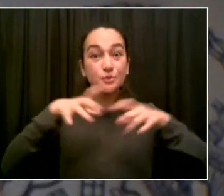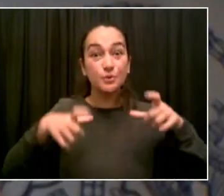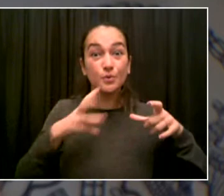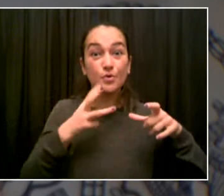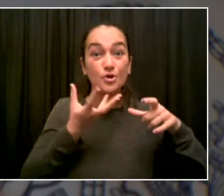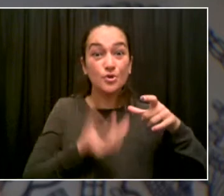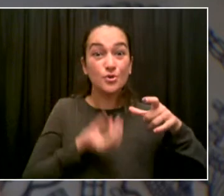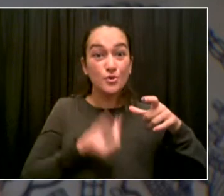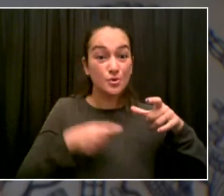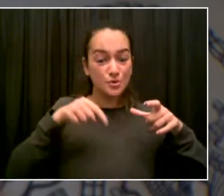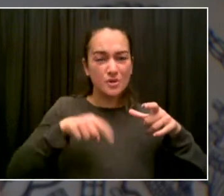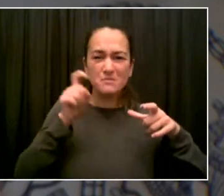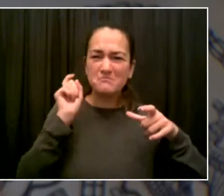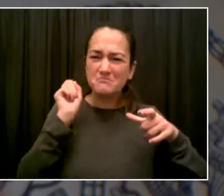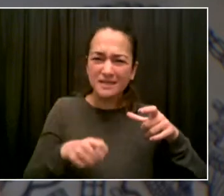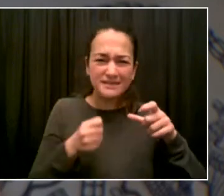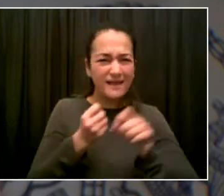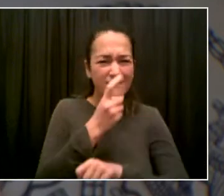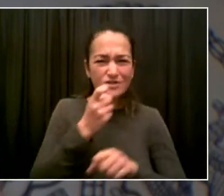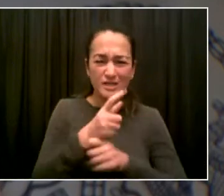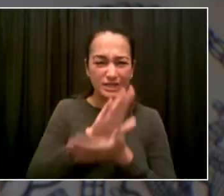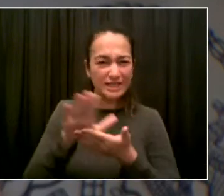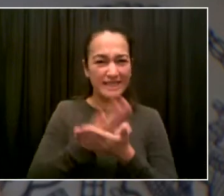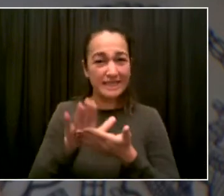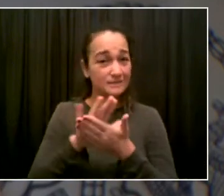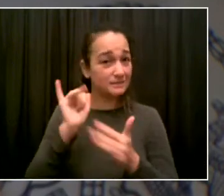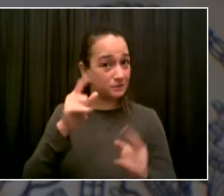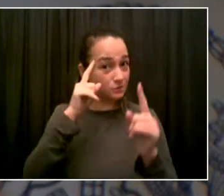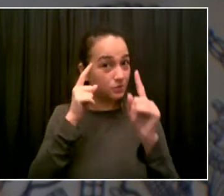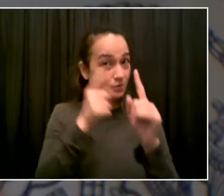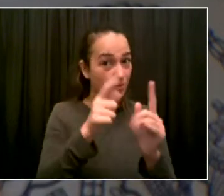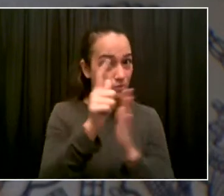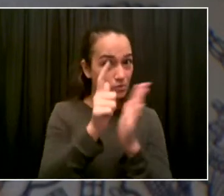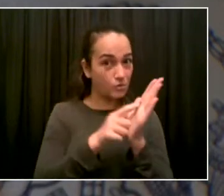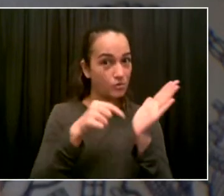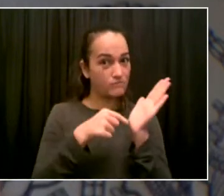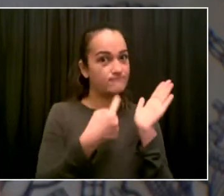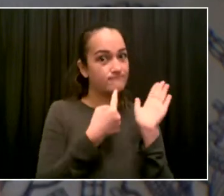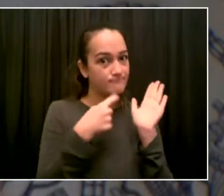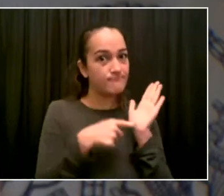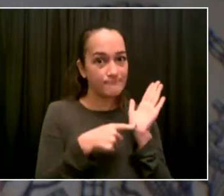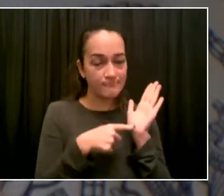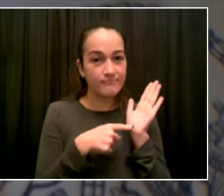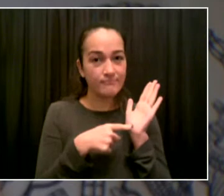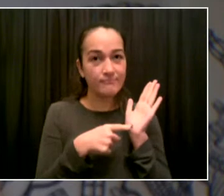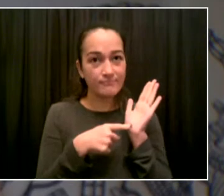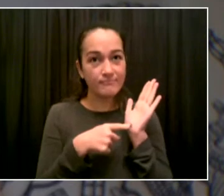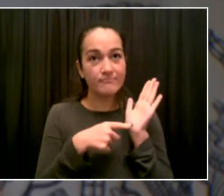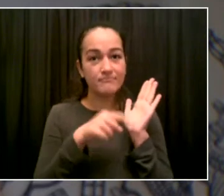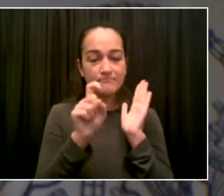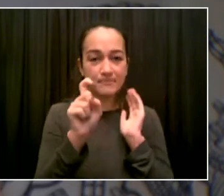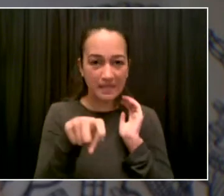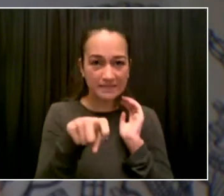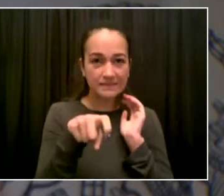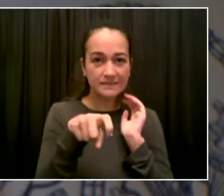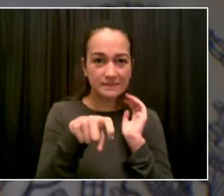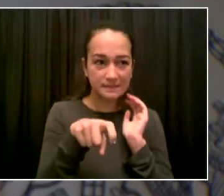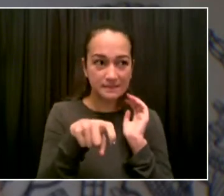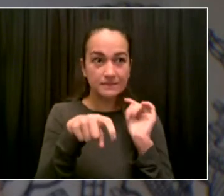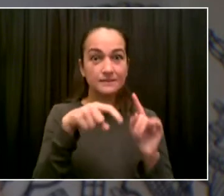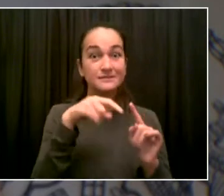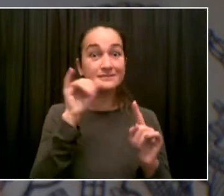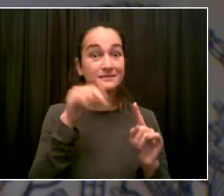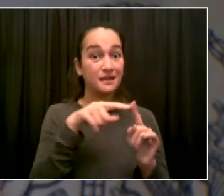sunset last year sometime, so we can get DEP back on cleaning these storm sewers on a